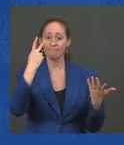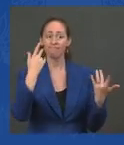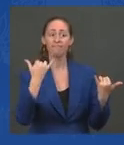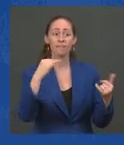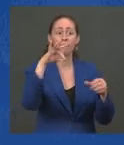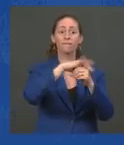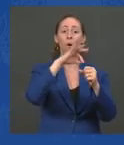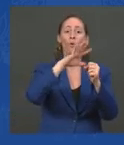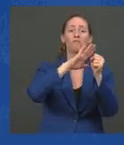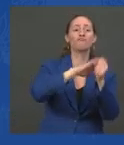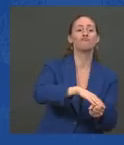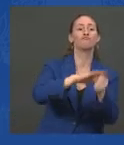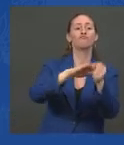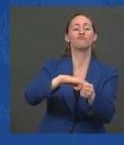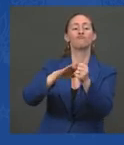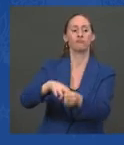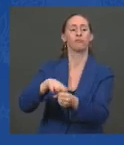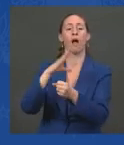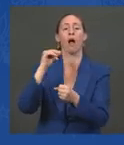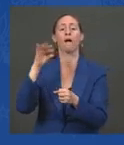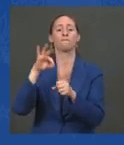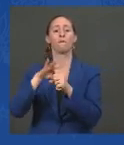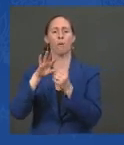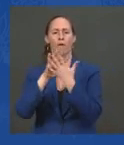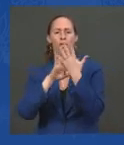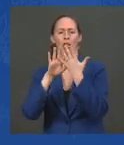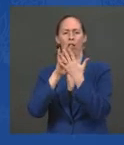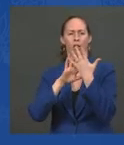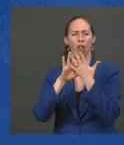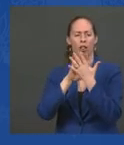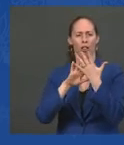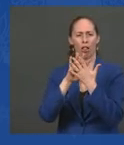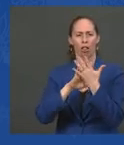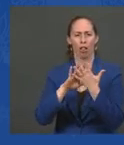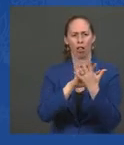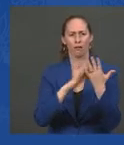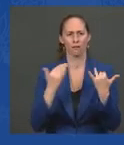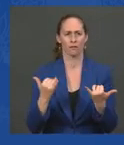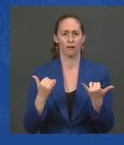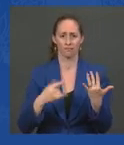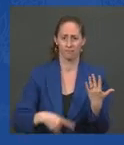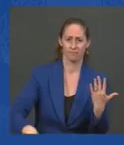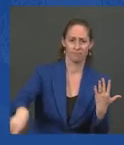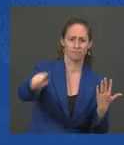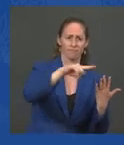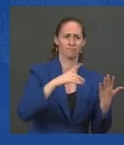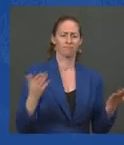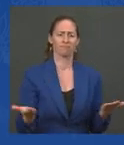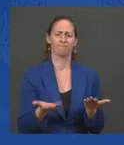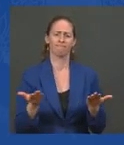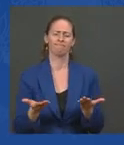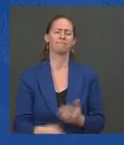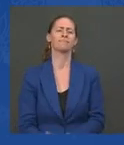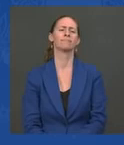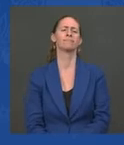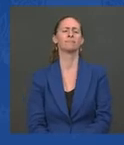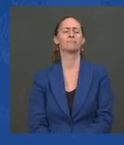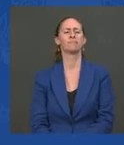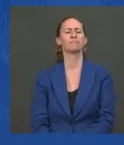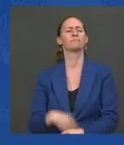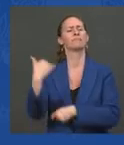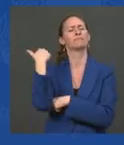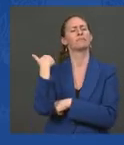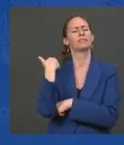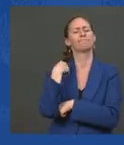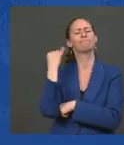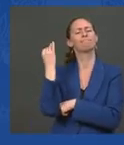subversion. My fellow Americans, I thought at one point that I had been able to do something good as chairman